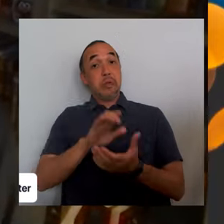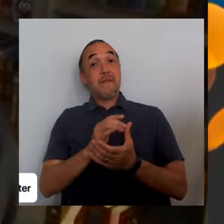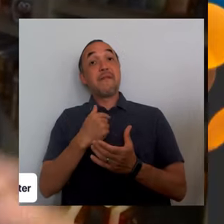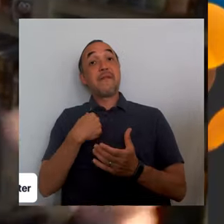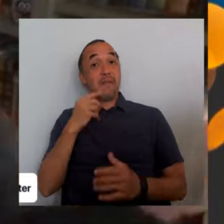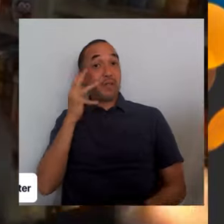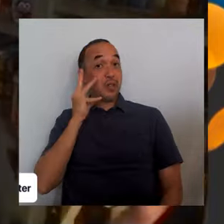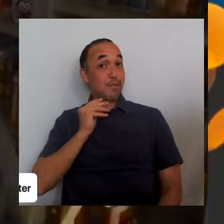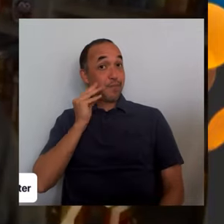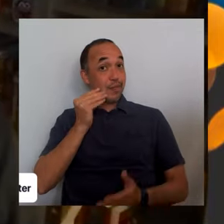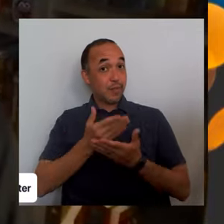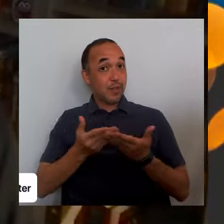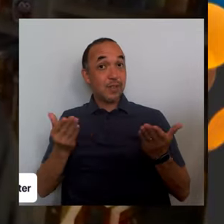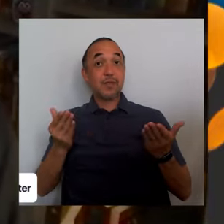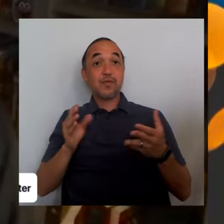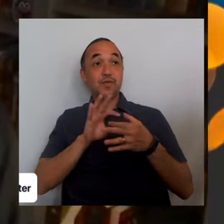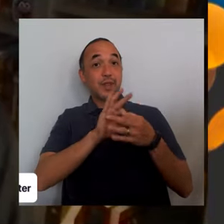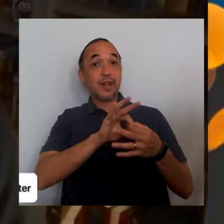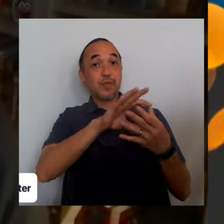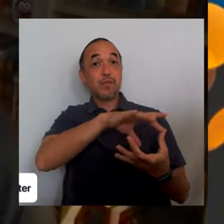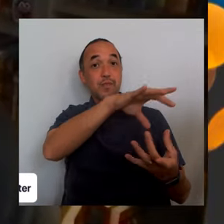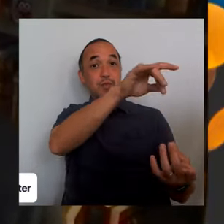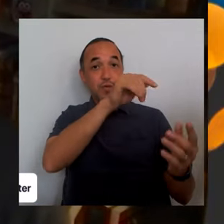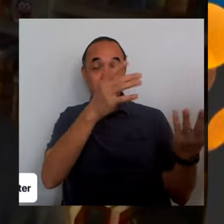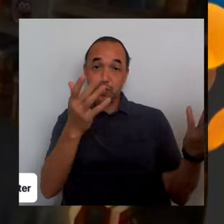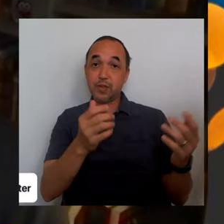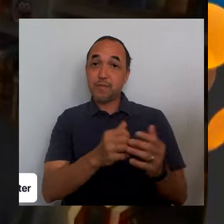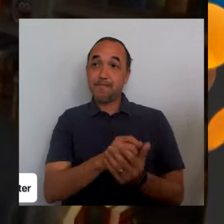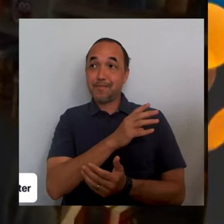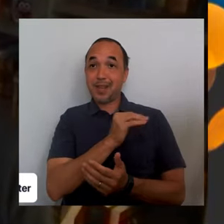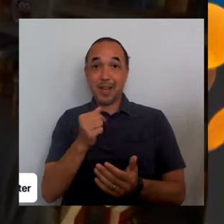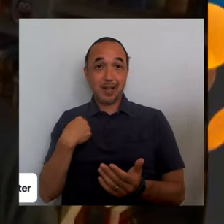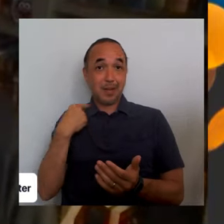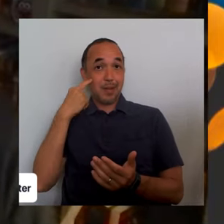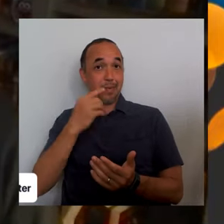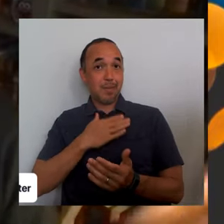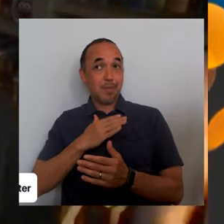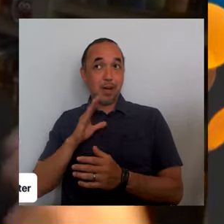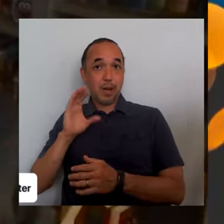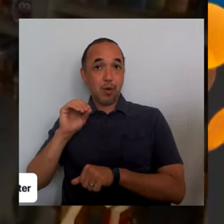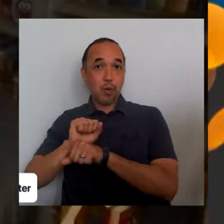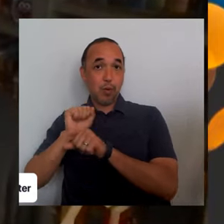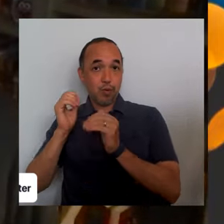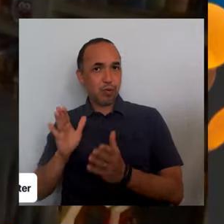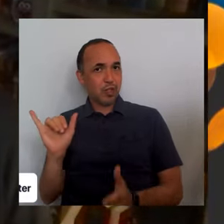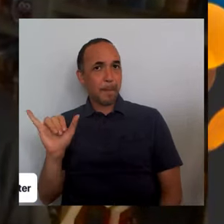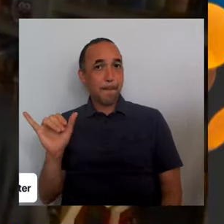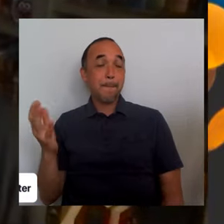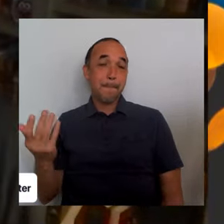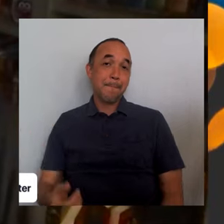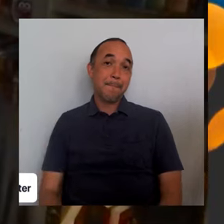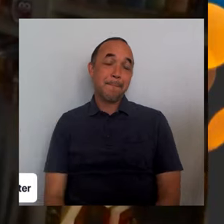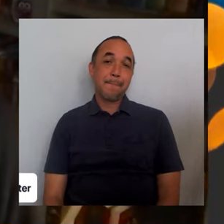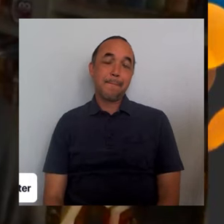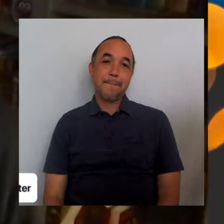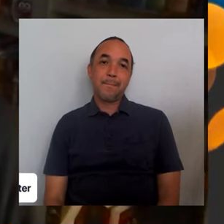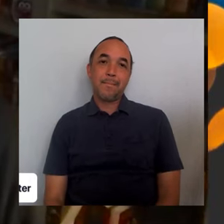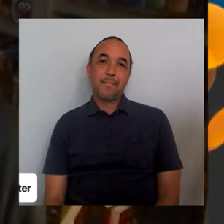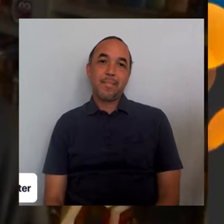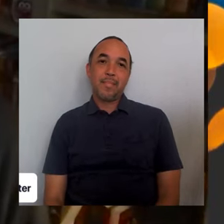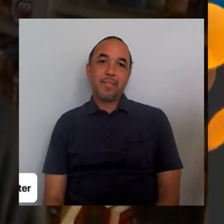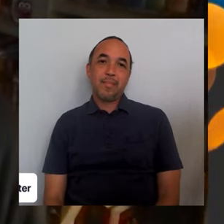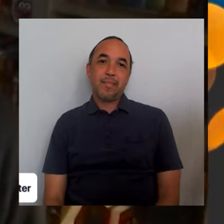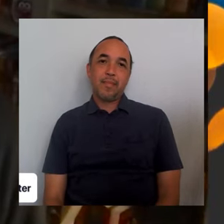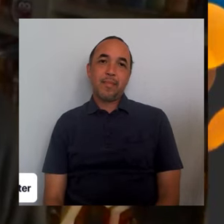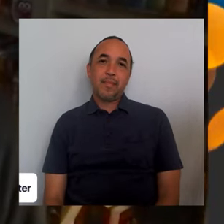are of this other world, and that my colleagues have as well, and of course everybody. But I think that's